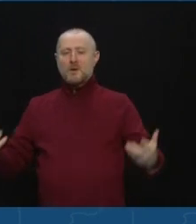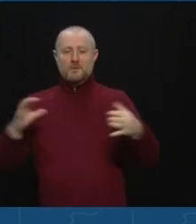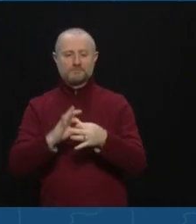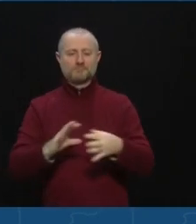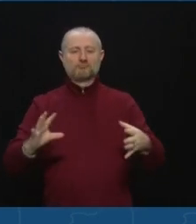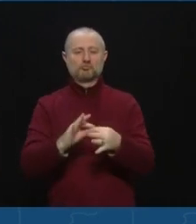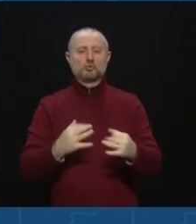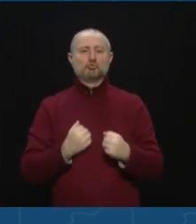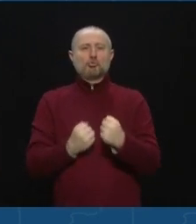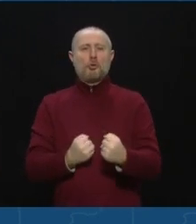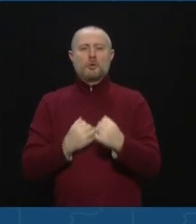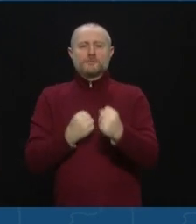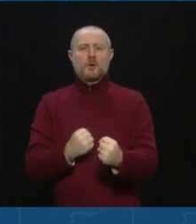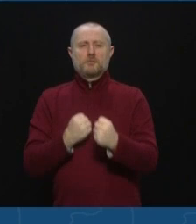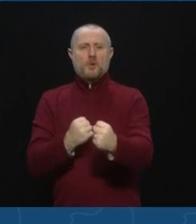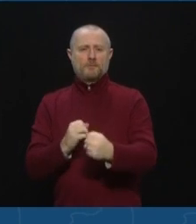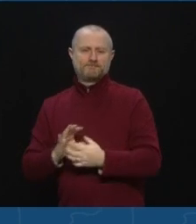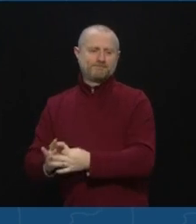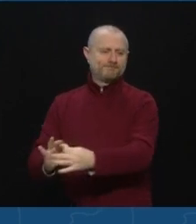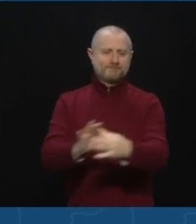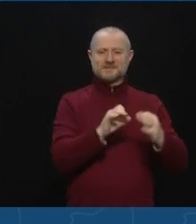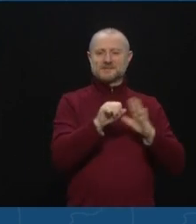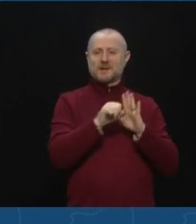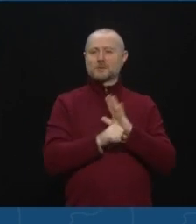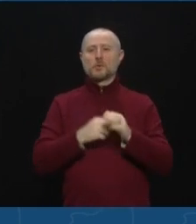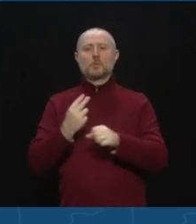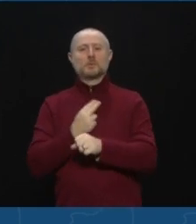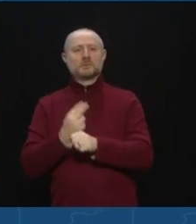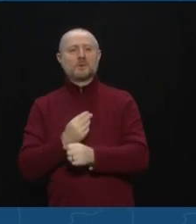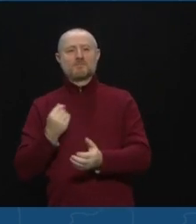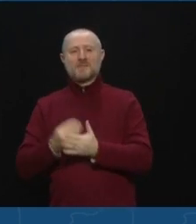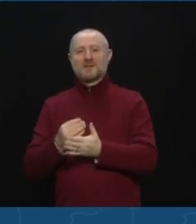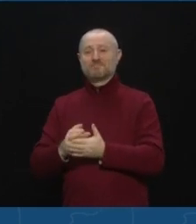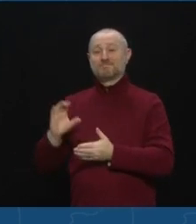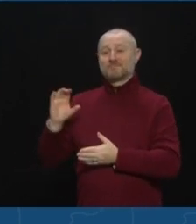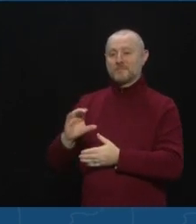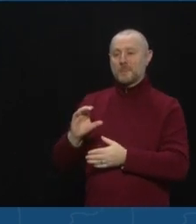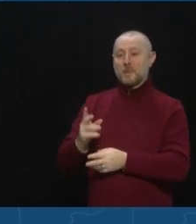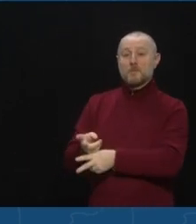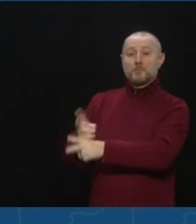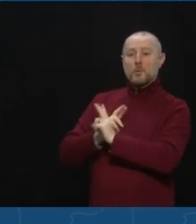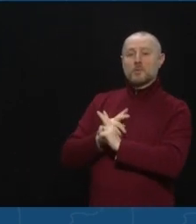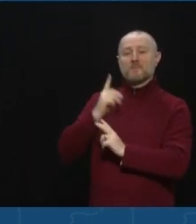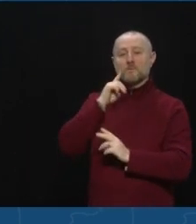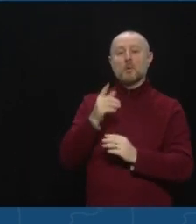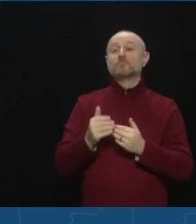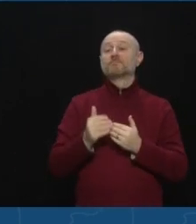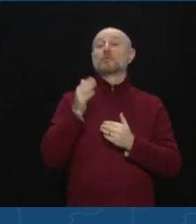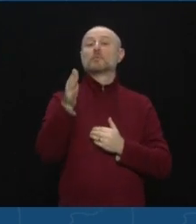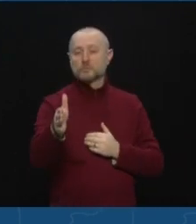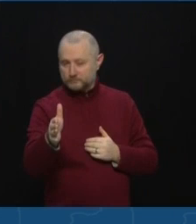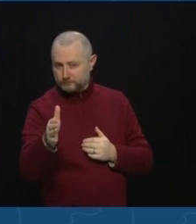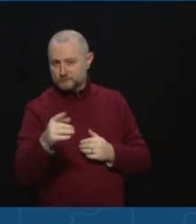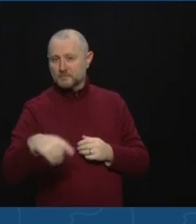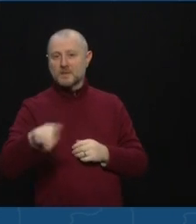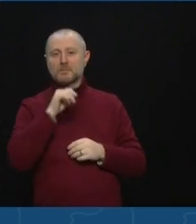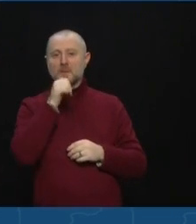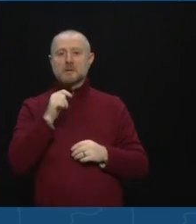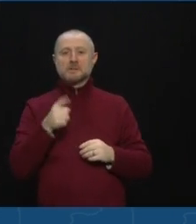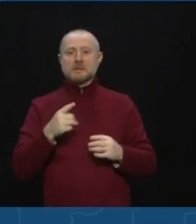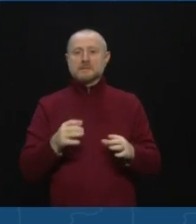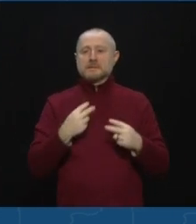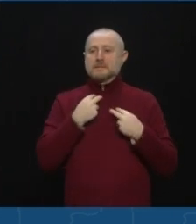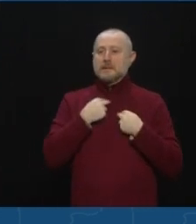bonds across our state, using cash rather than borrowing money, so future generations are not hamstrung by the commitments we make